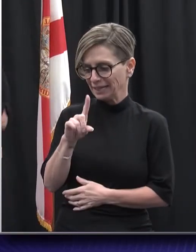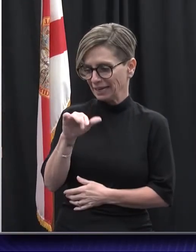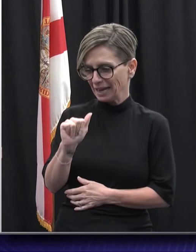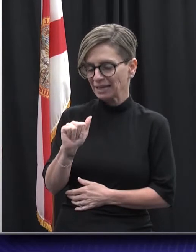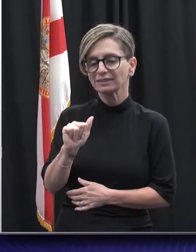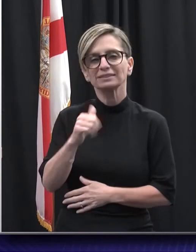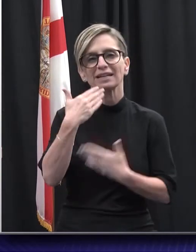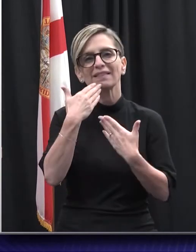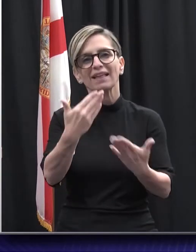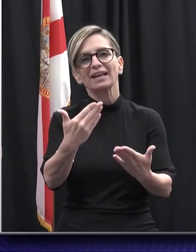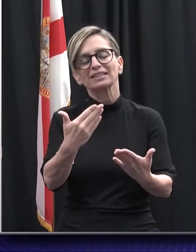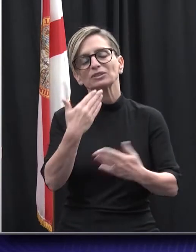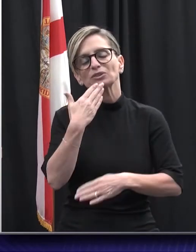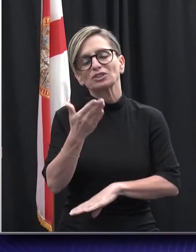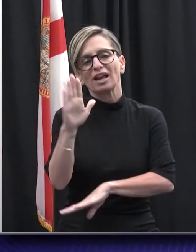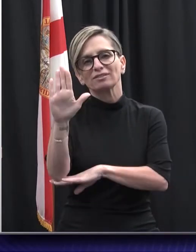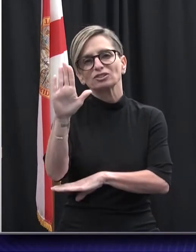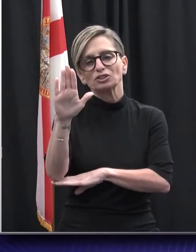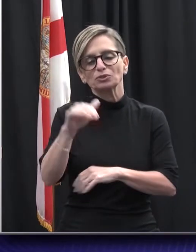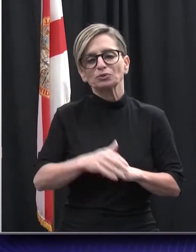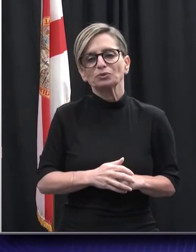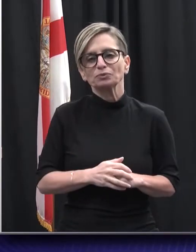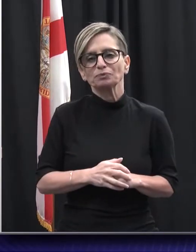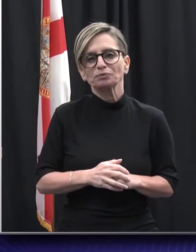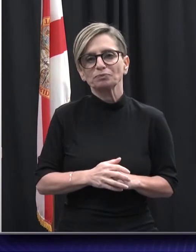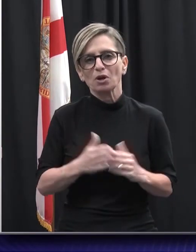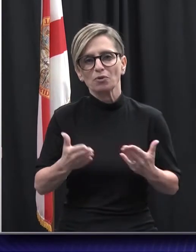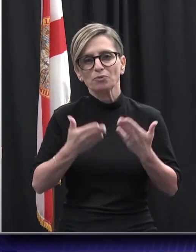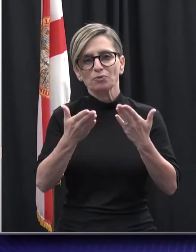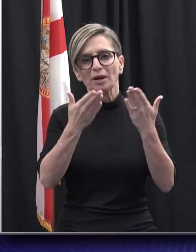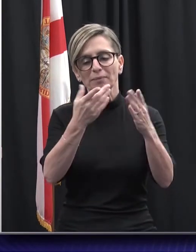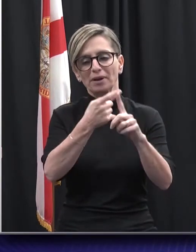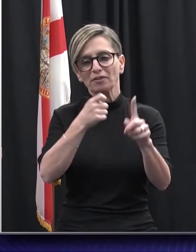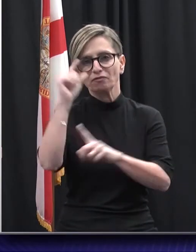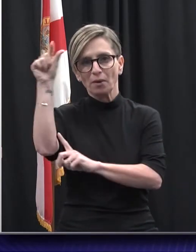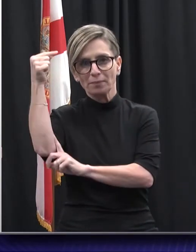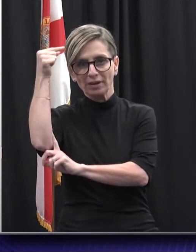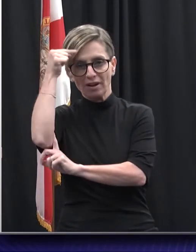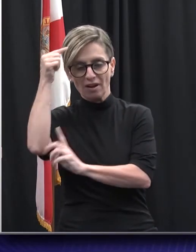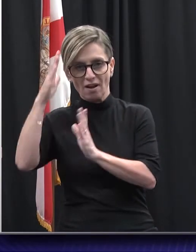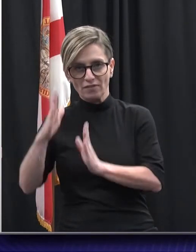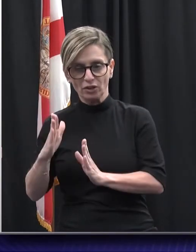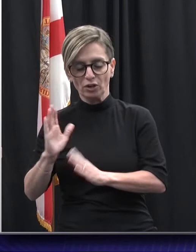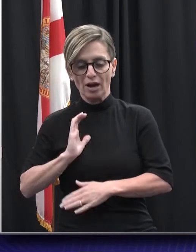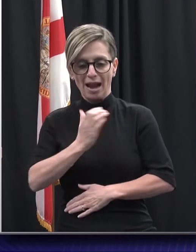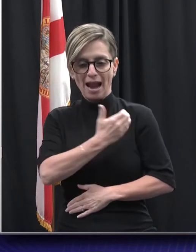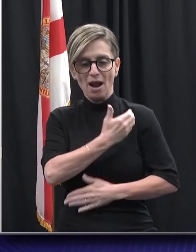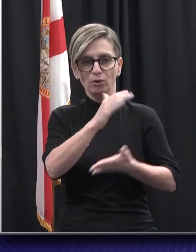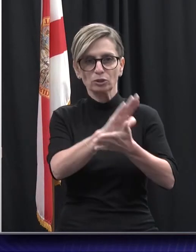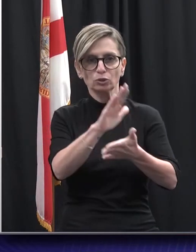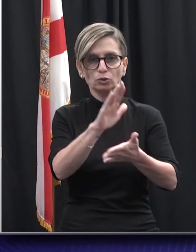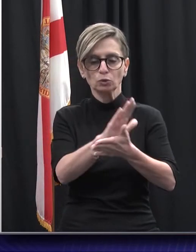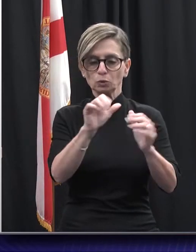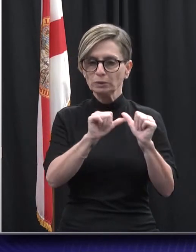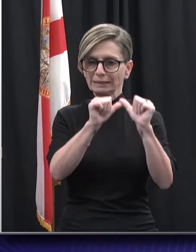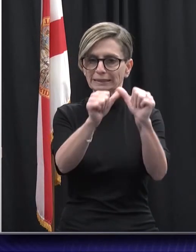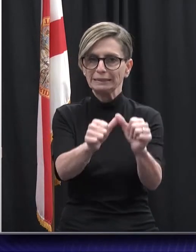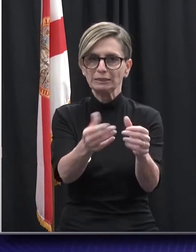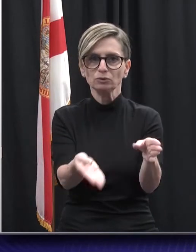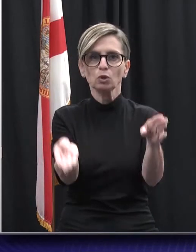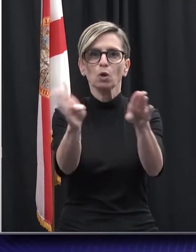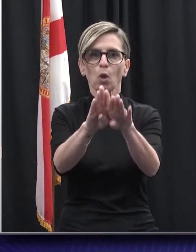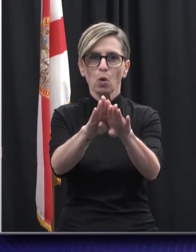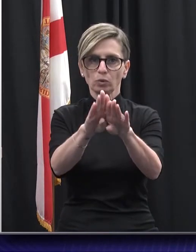Thank you. Good afternoon. As recommended by Governor DeSantis yesterday, our school campuses will remain closed through